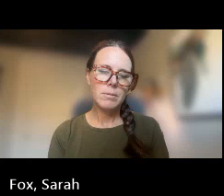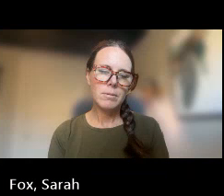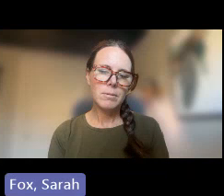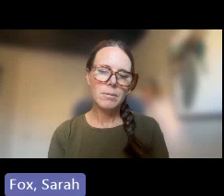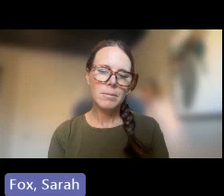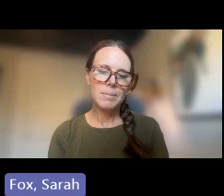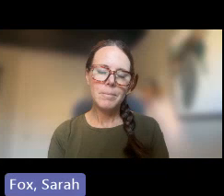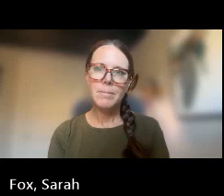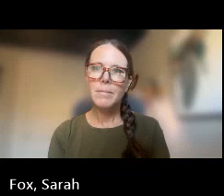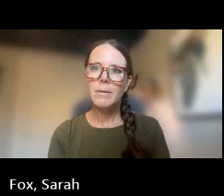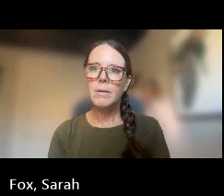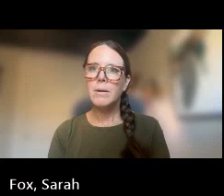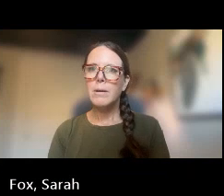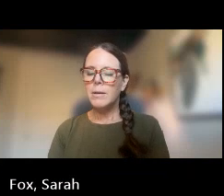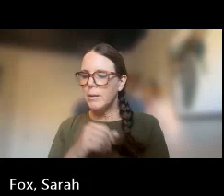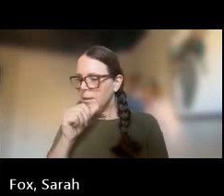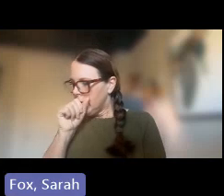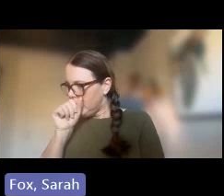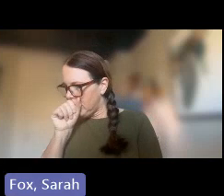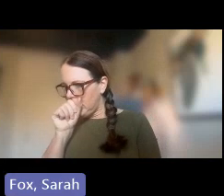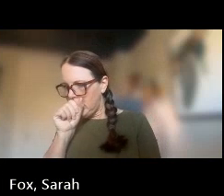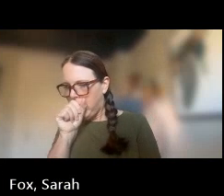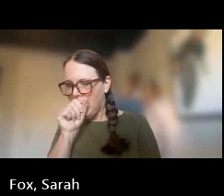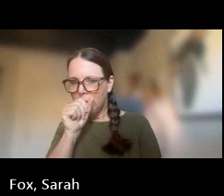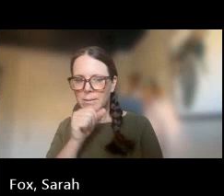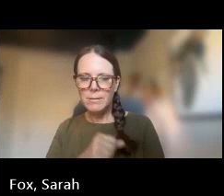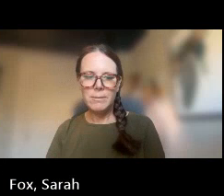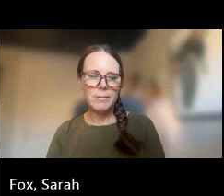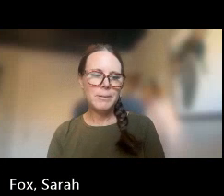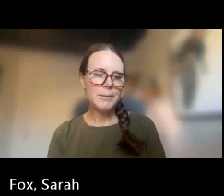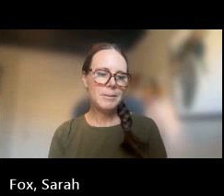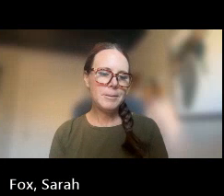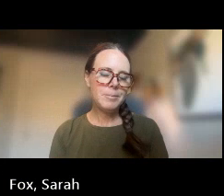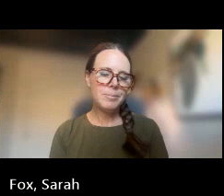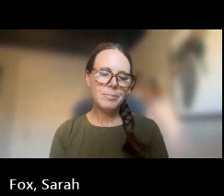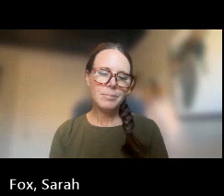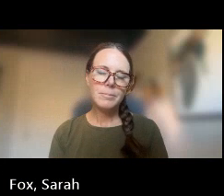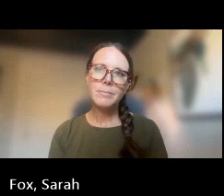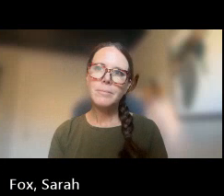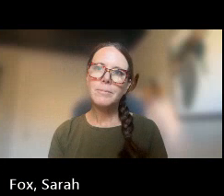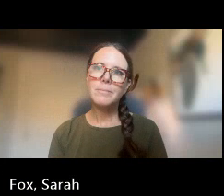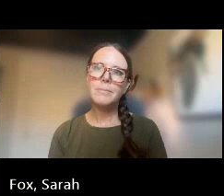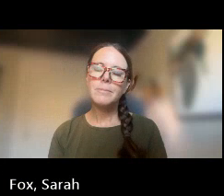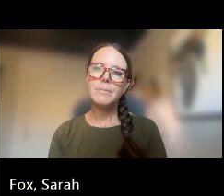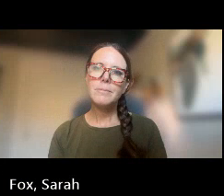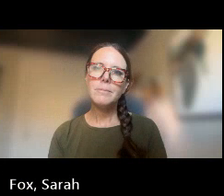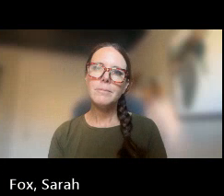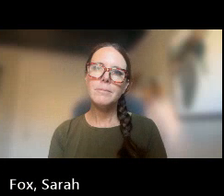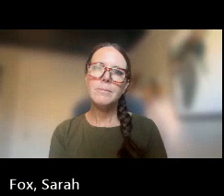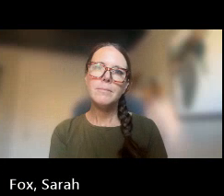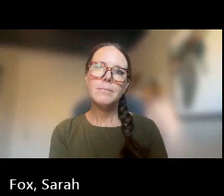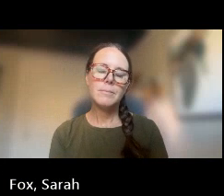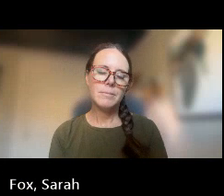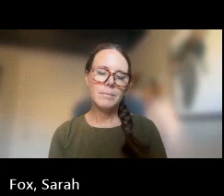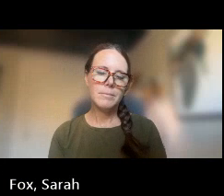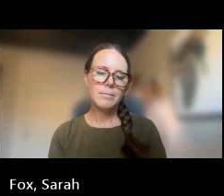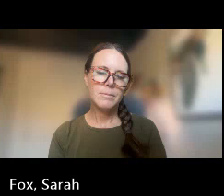Temple has her placard up. I support getting more information on that. Looking at their application,